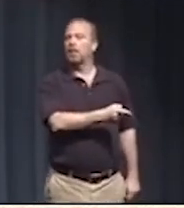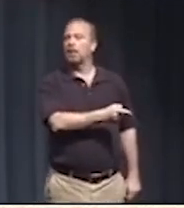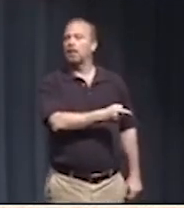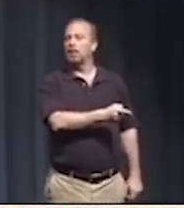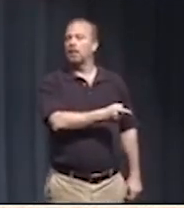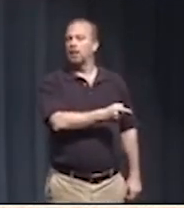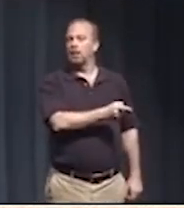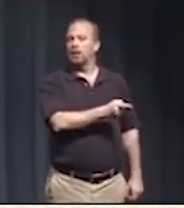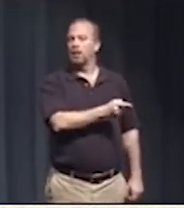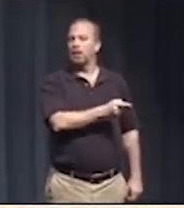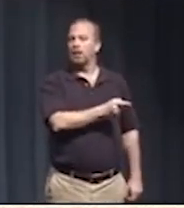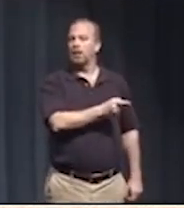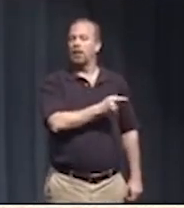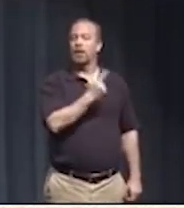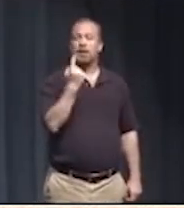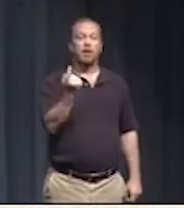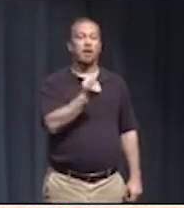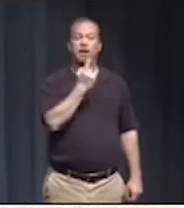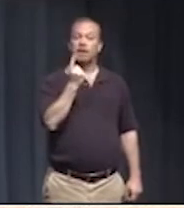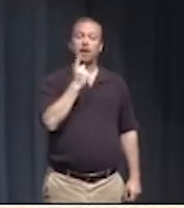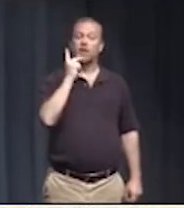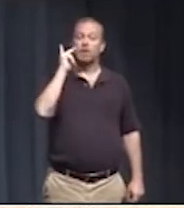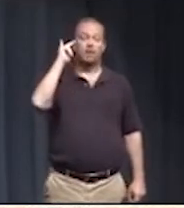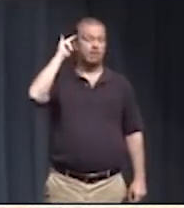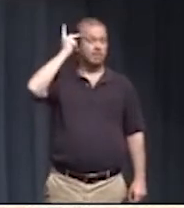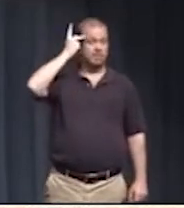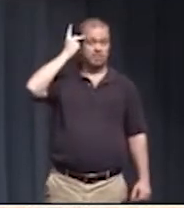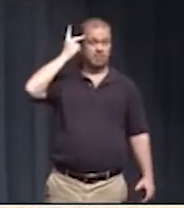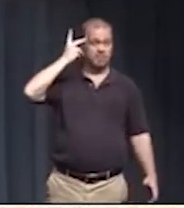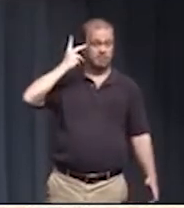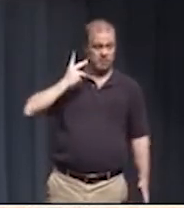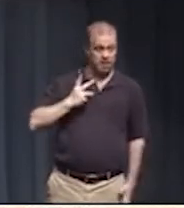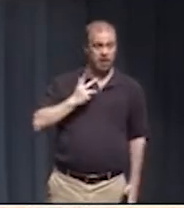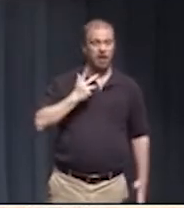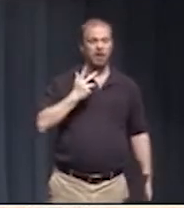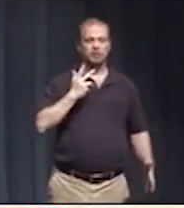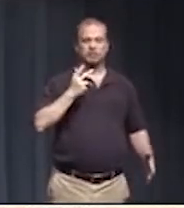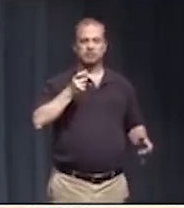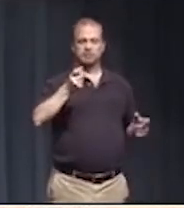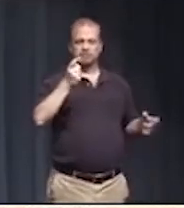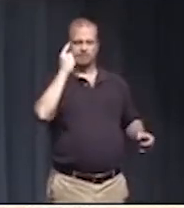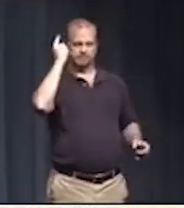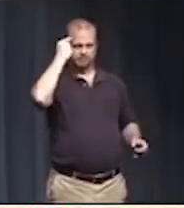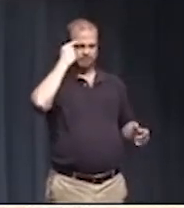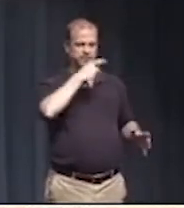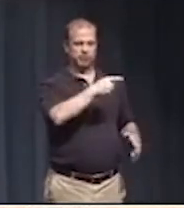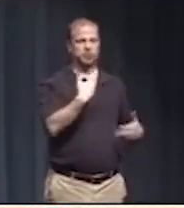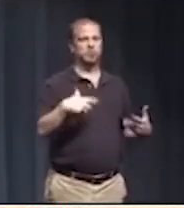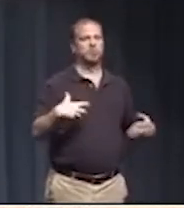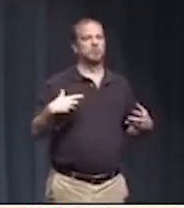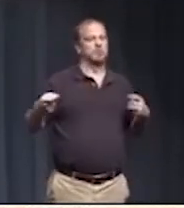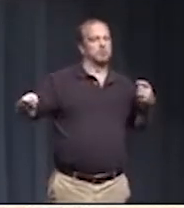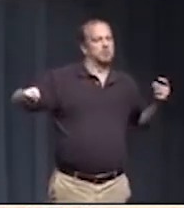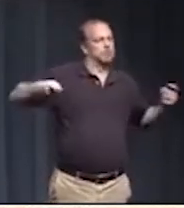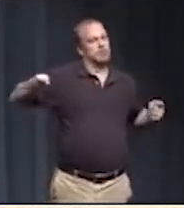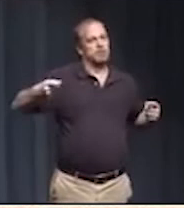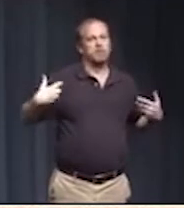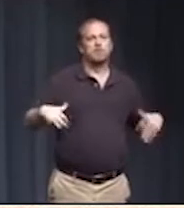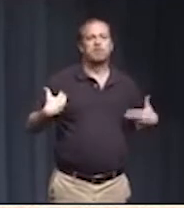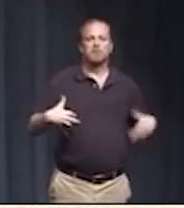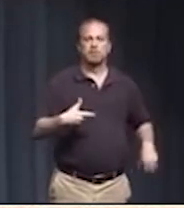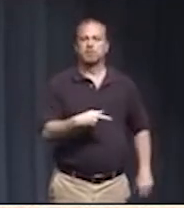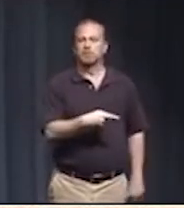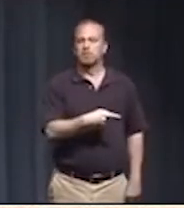wonderful a not only politician, but a dread sovereign that she was. But